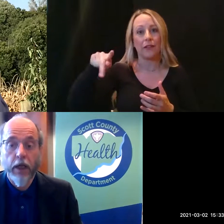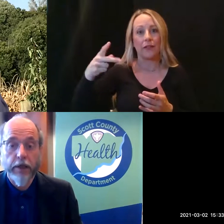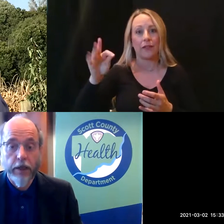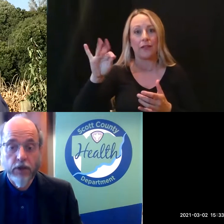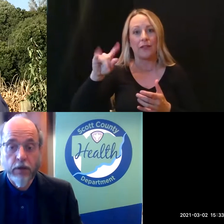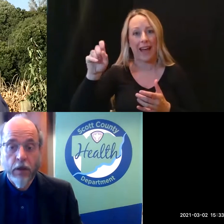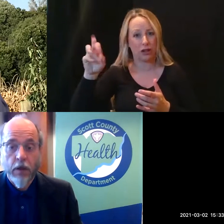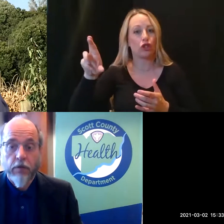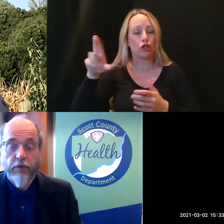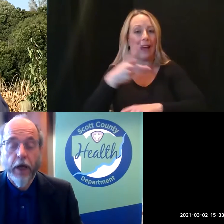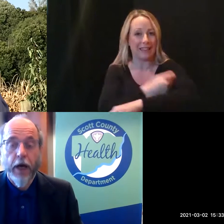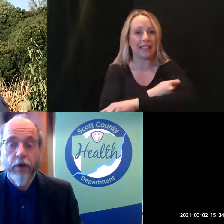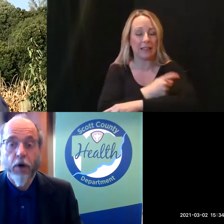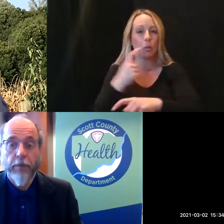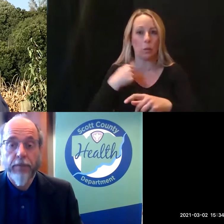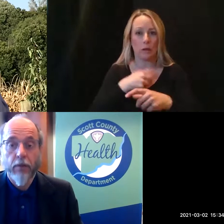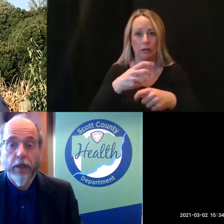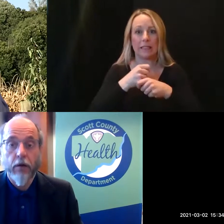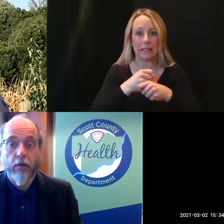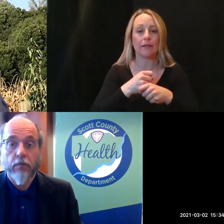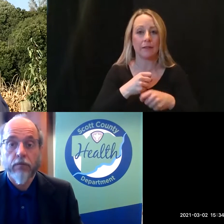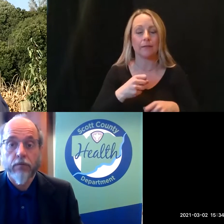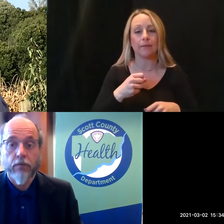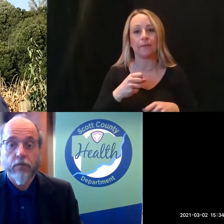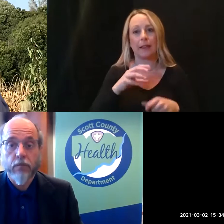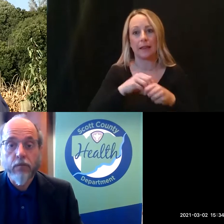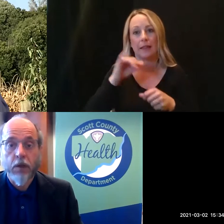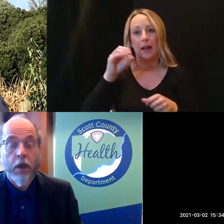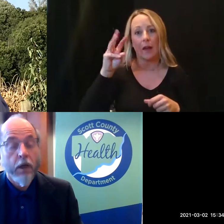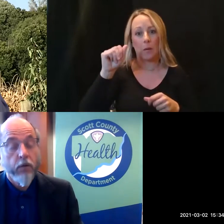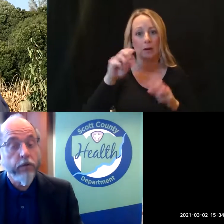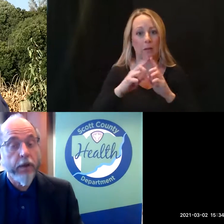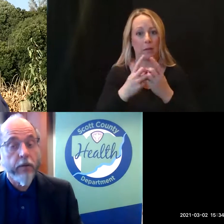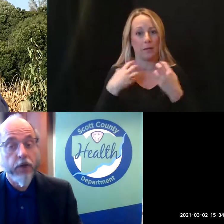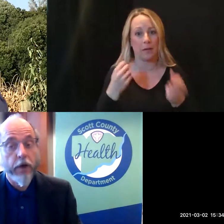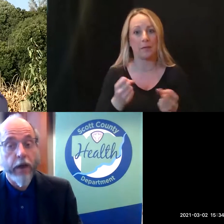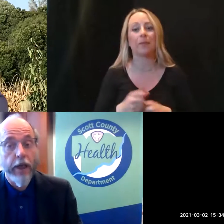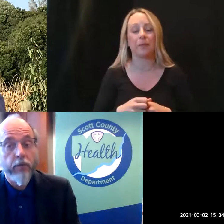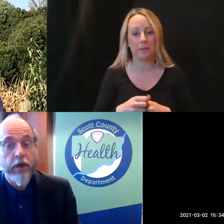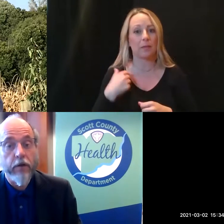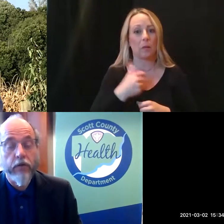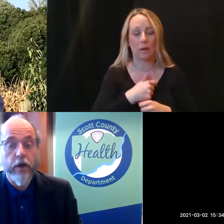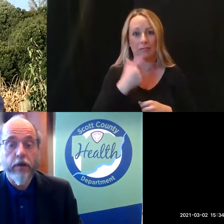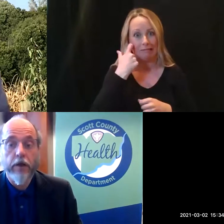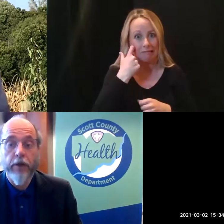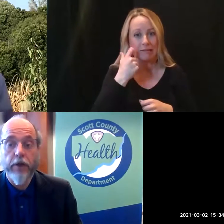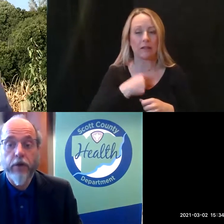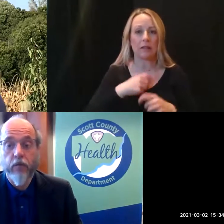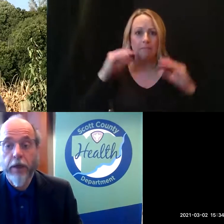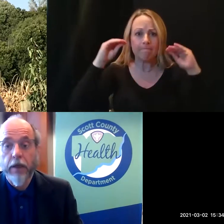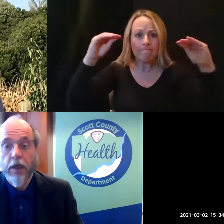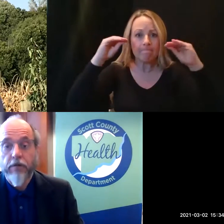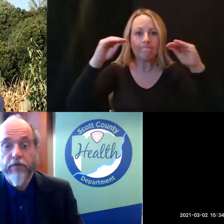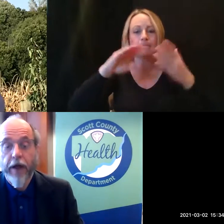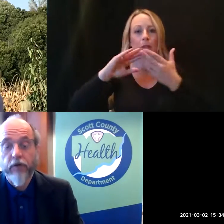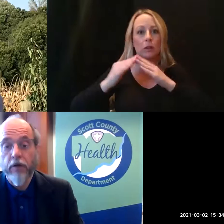extra allocation from the Iowa Department of Public Health. We spent the majority of the last month instructing the community to